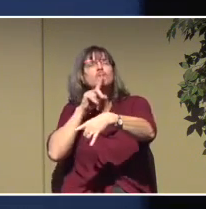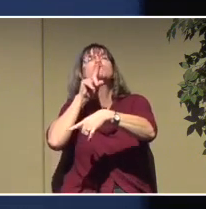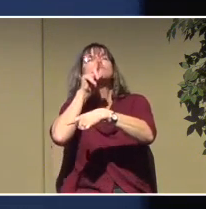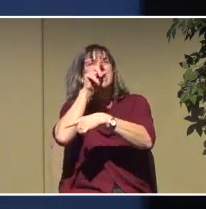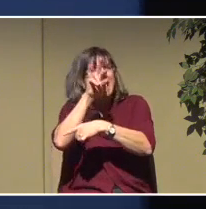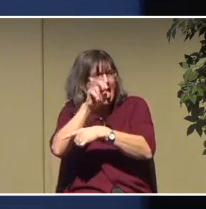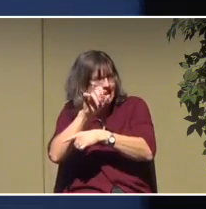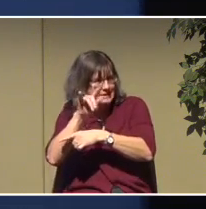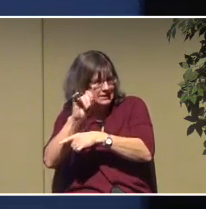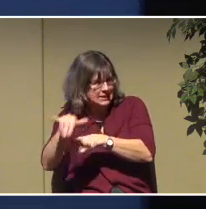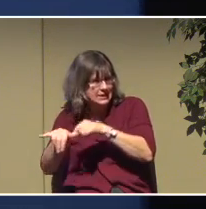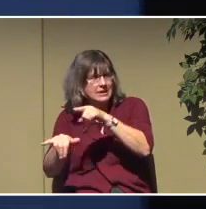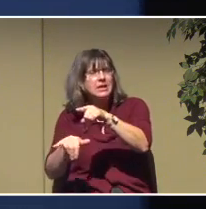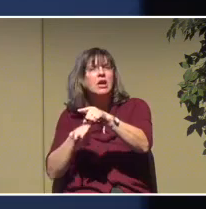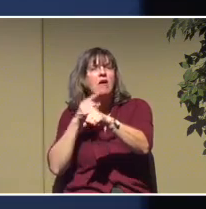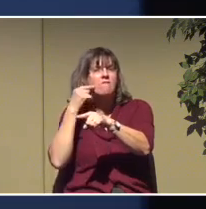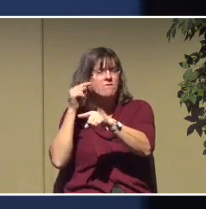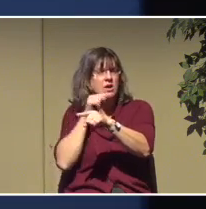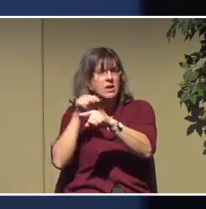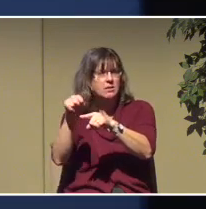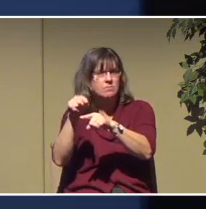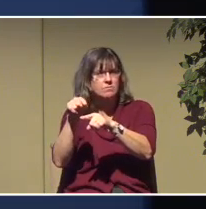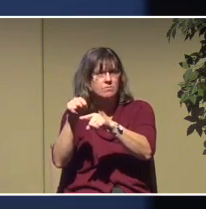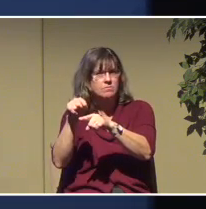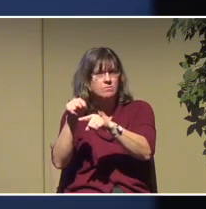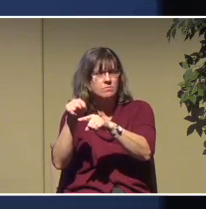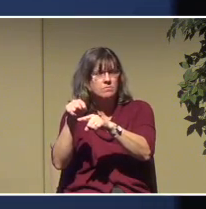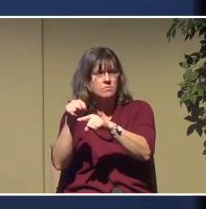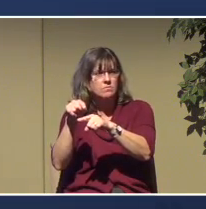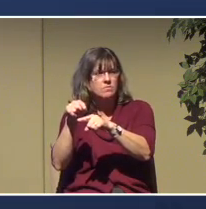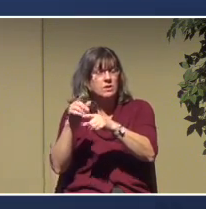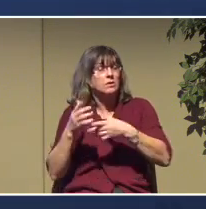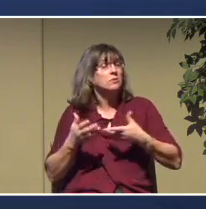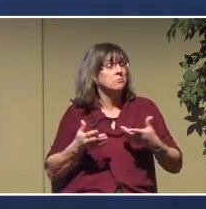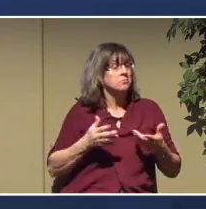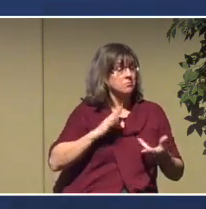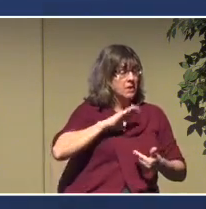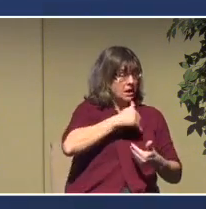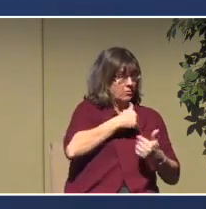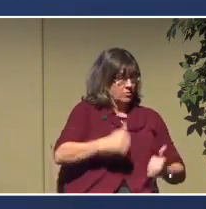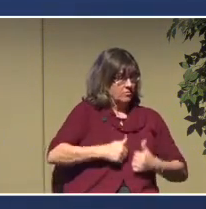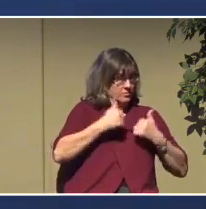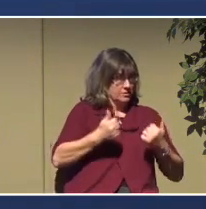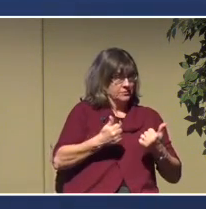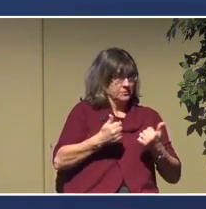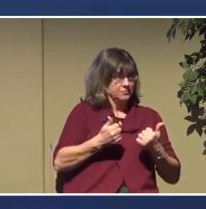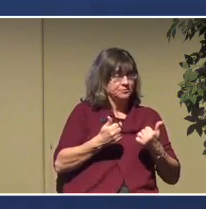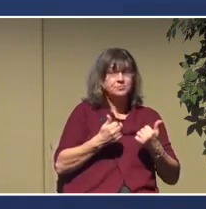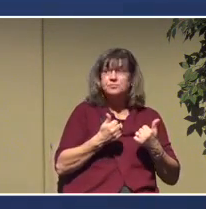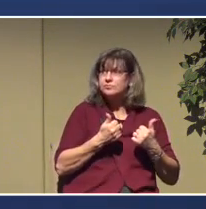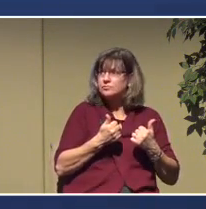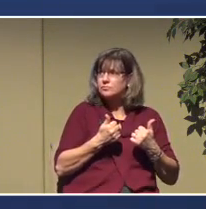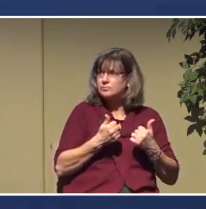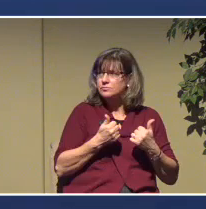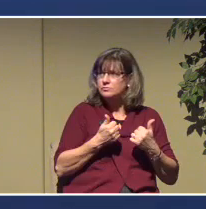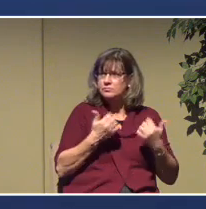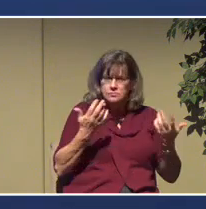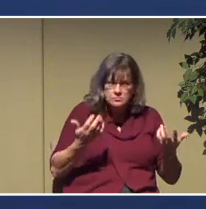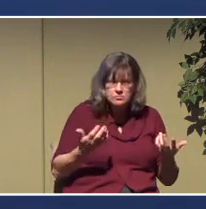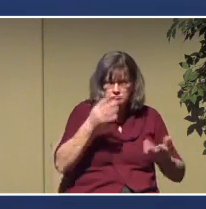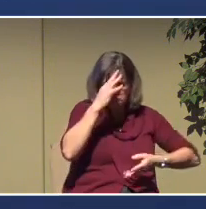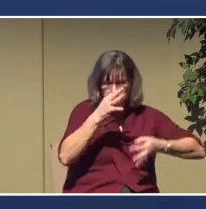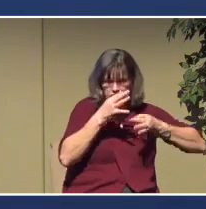And for us, as we pray and as we live our lives, that is so often the issue, isn't it? Whose will is going to be done?